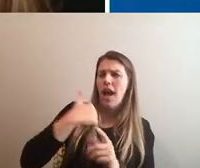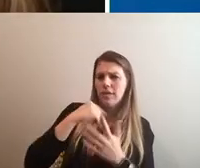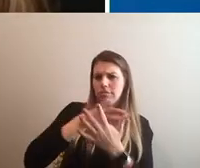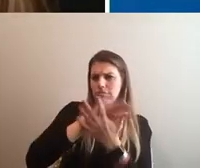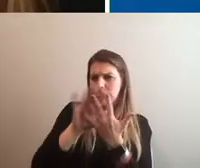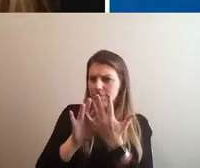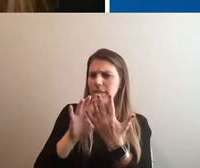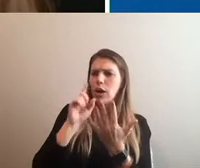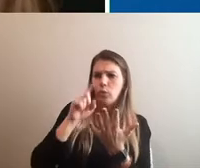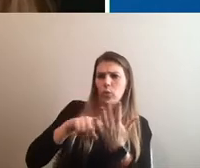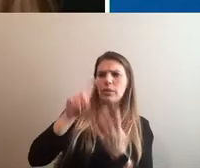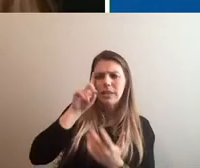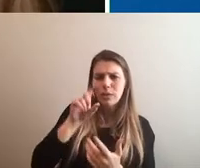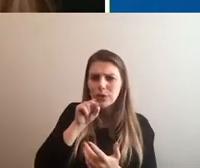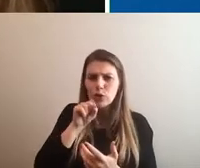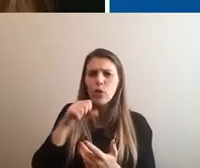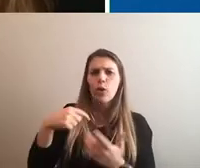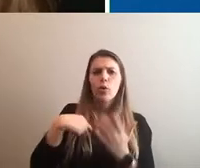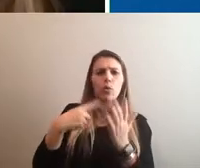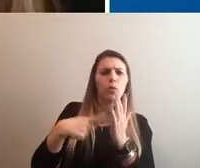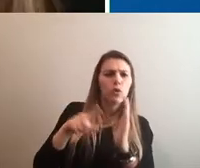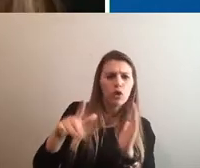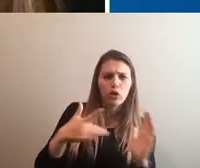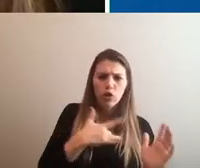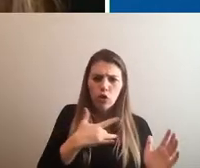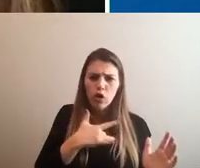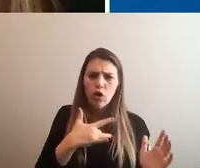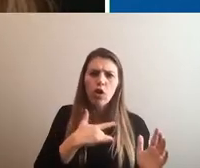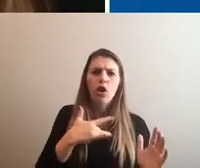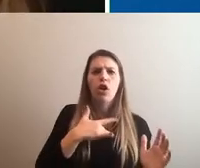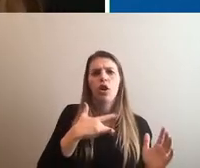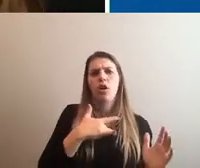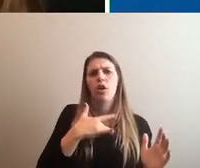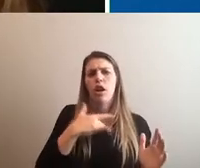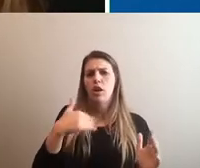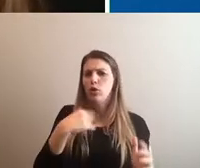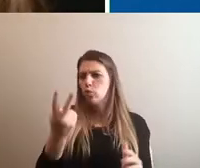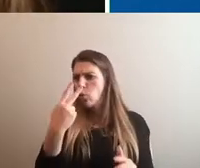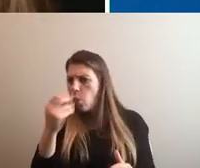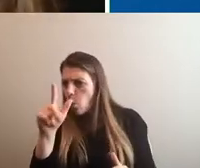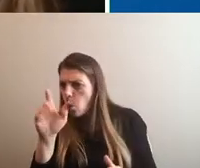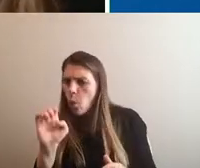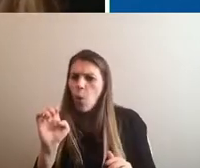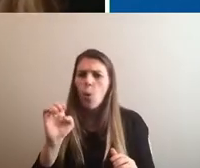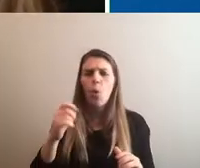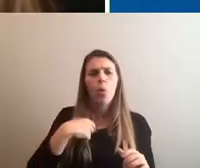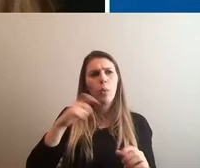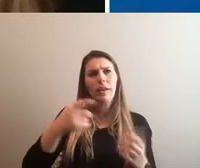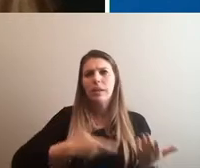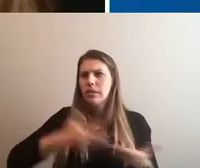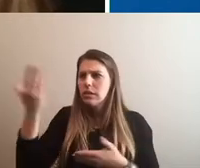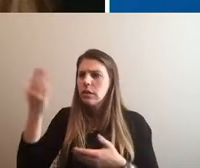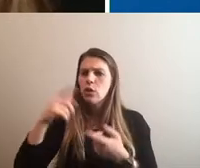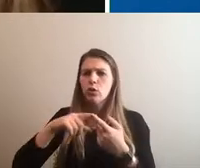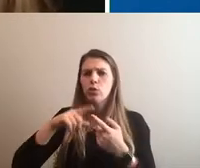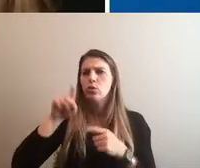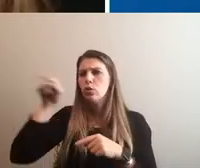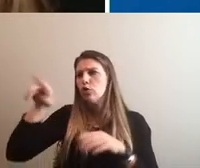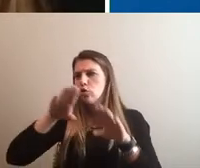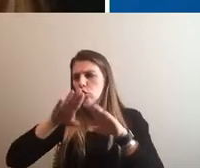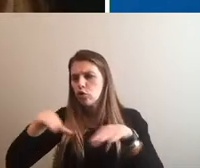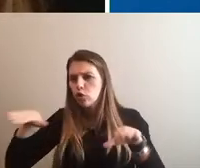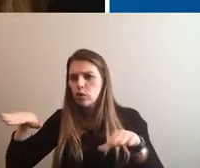Down syndrome, and we checked her heart, and she has two holes, and we need to take her across the street to Children's,